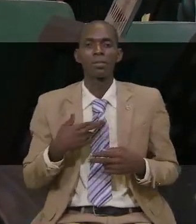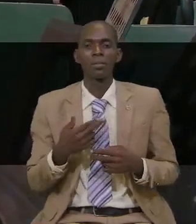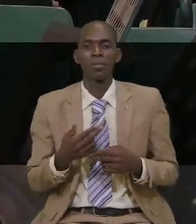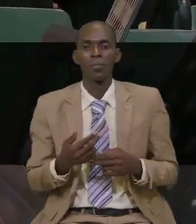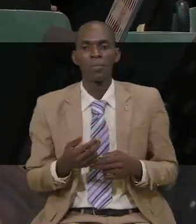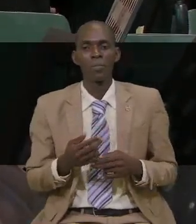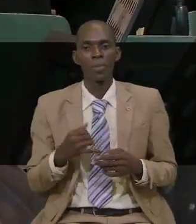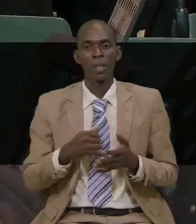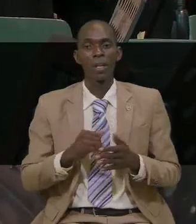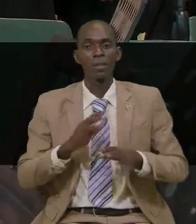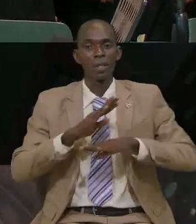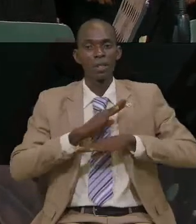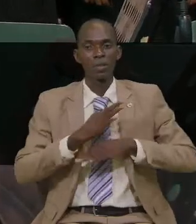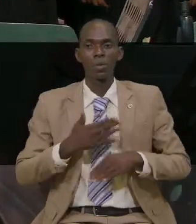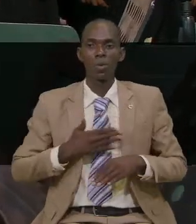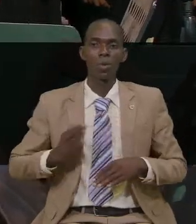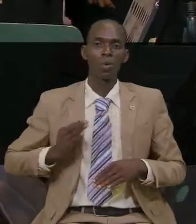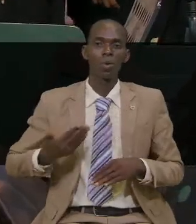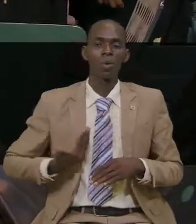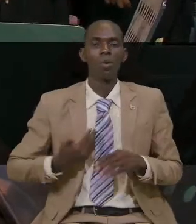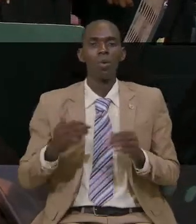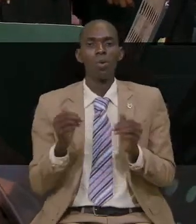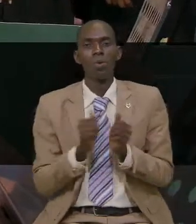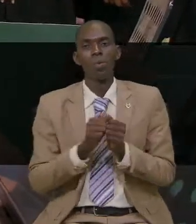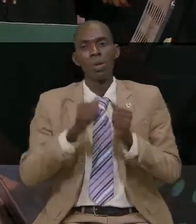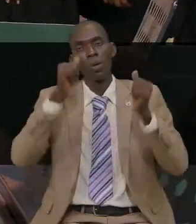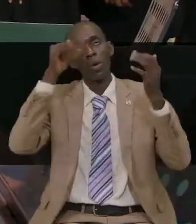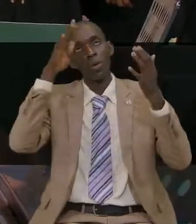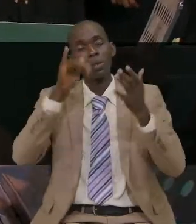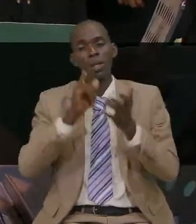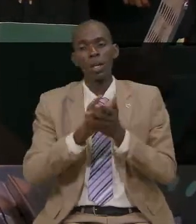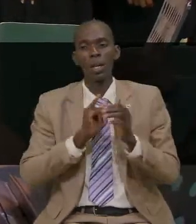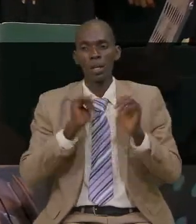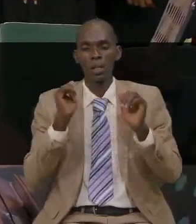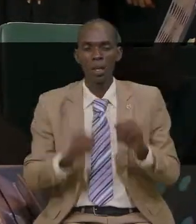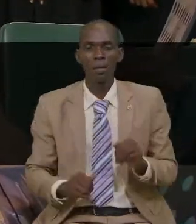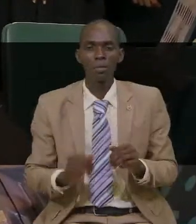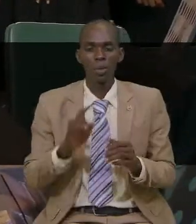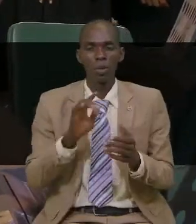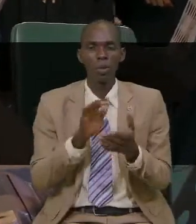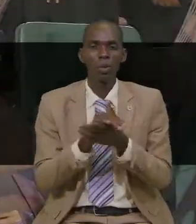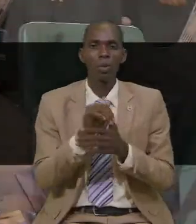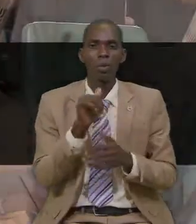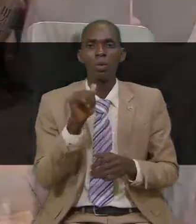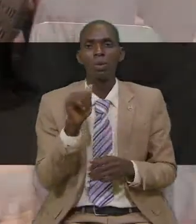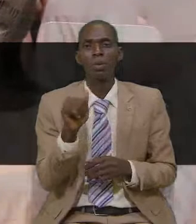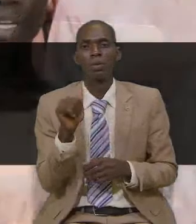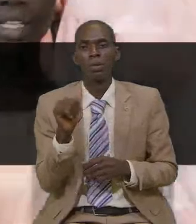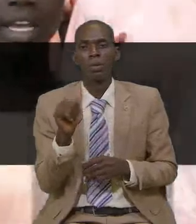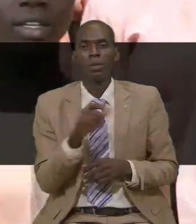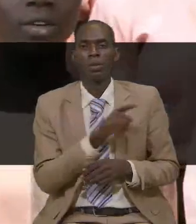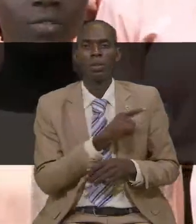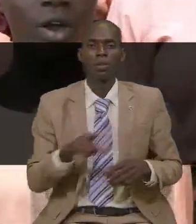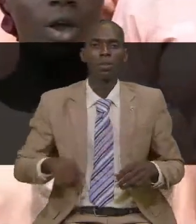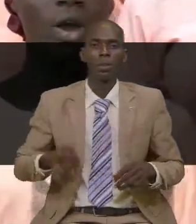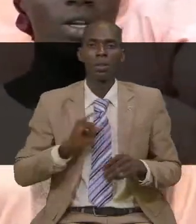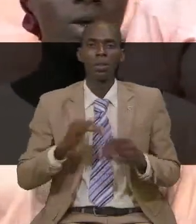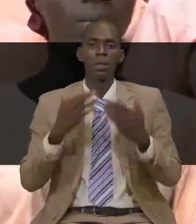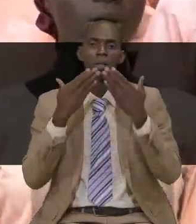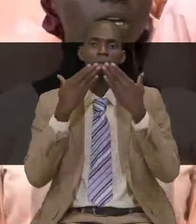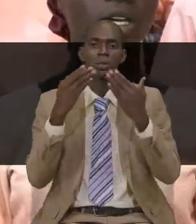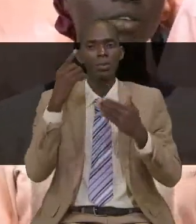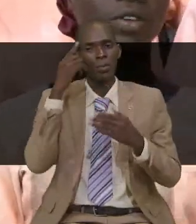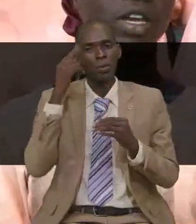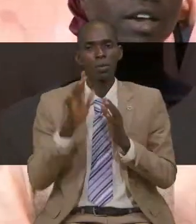revival. He satisfies my soul with hope that I can hold. Lord, I thank you for